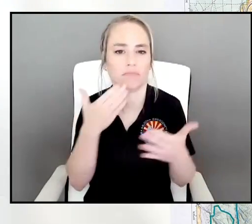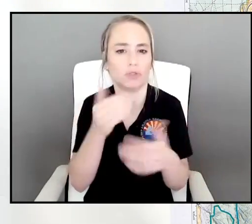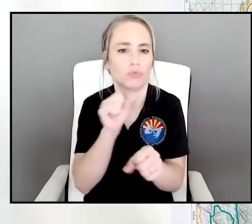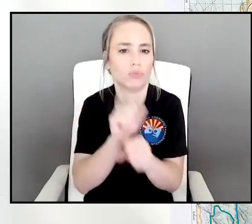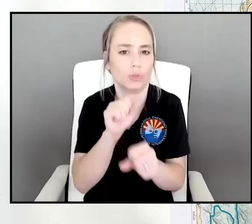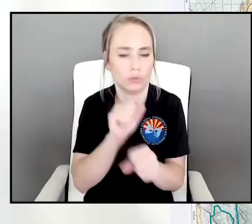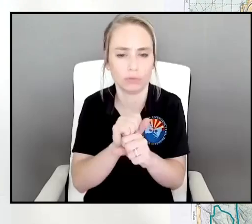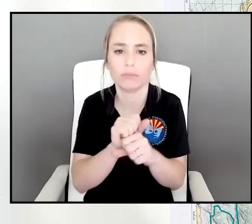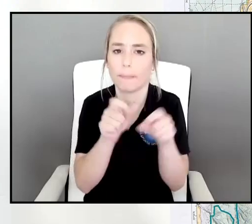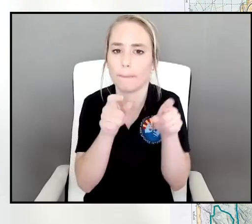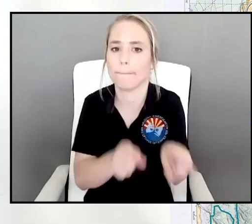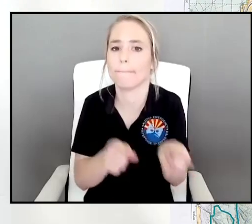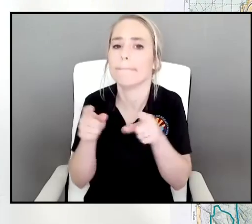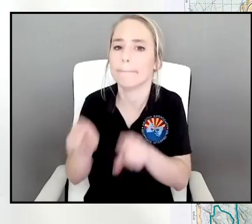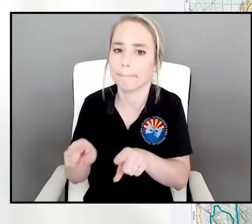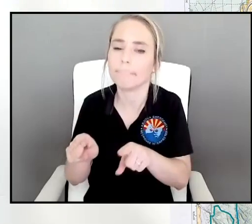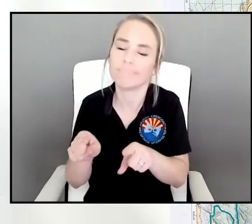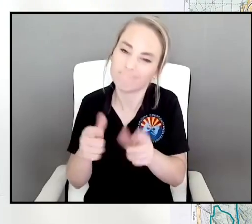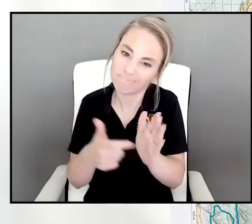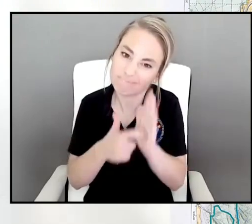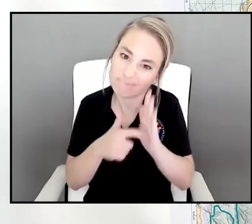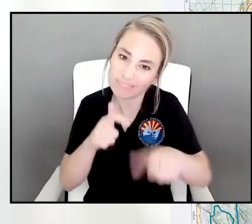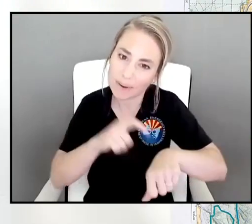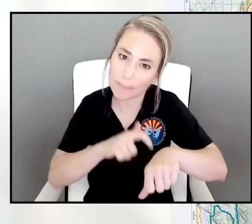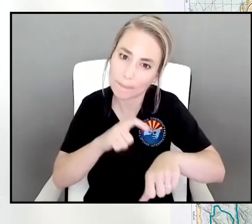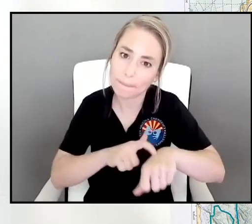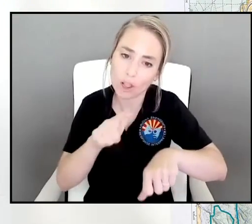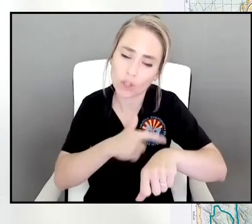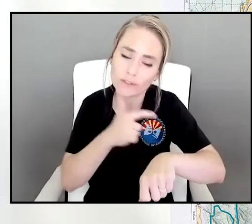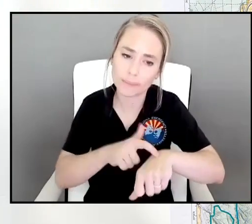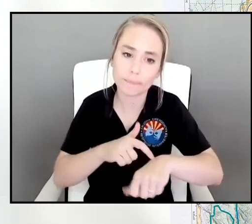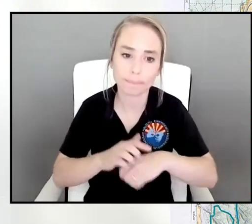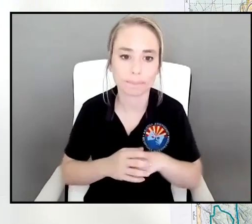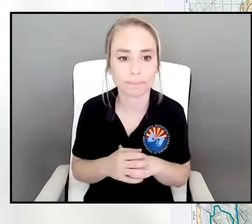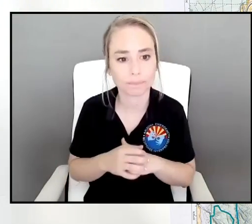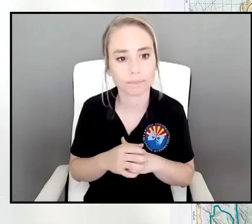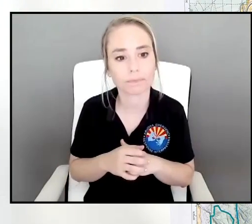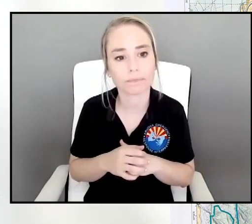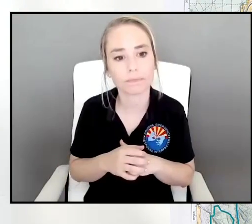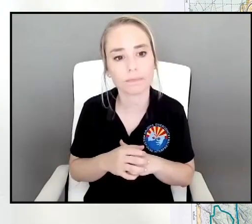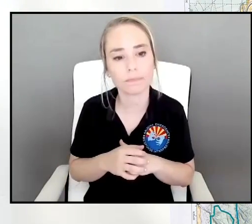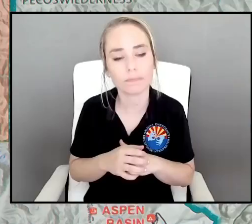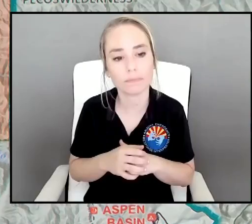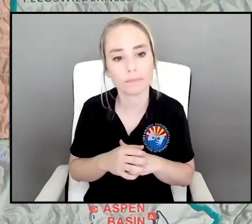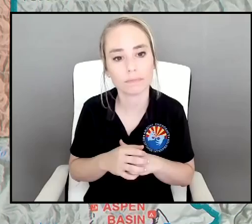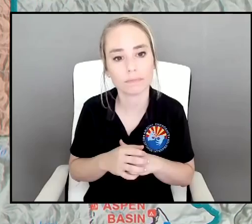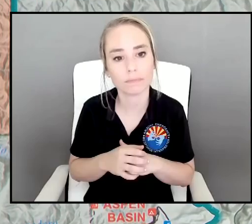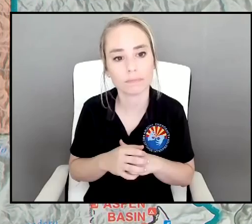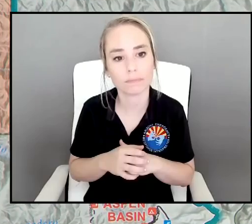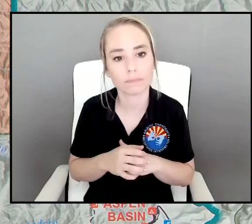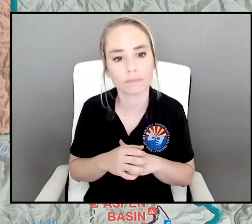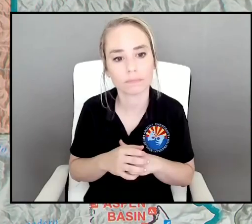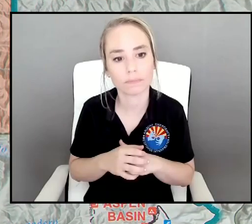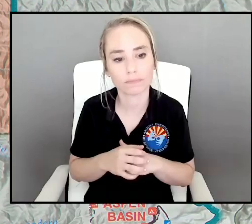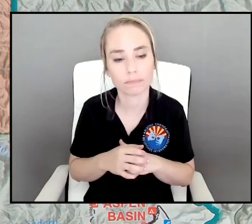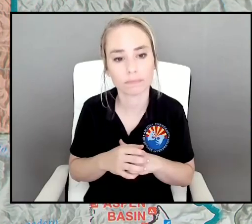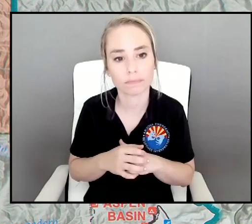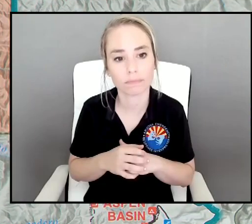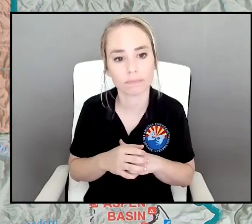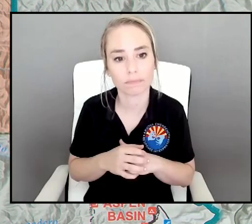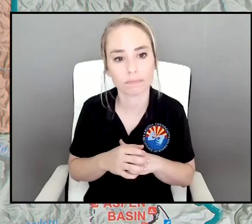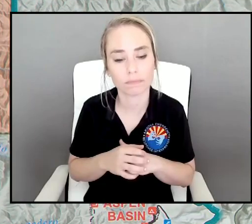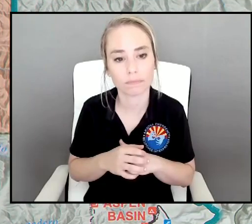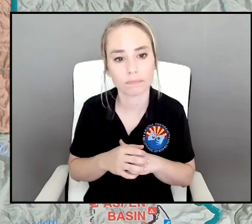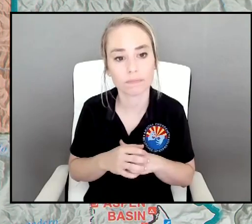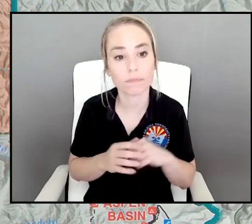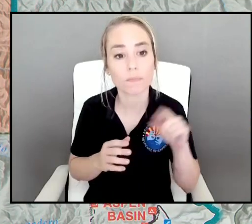just taking a while. Over here in the I guess it's a